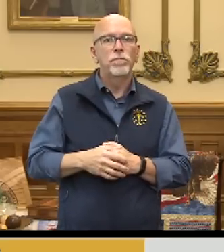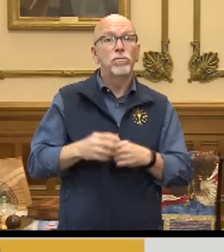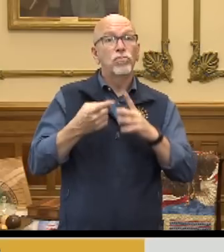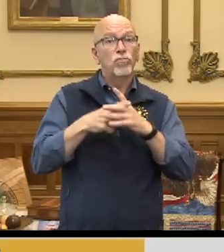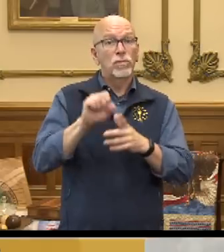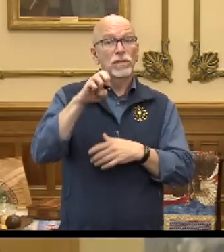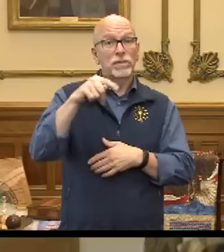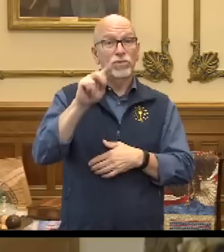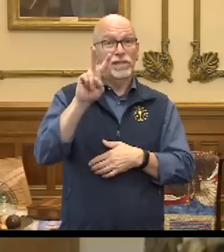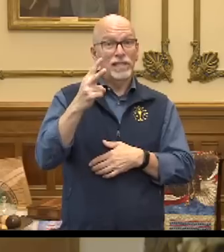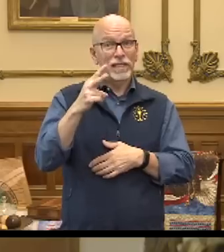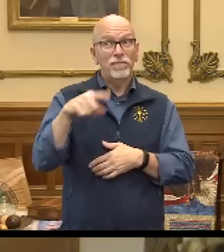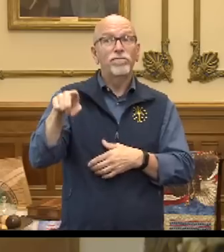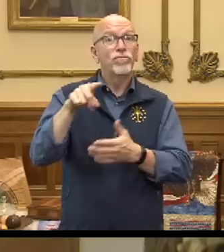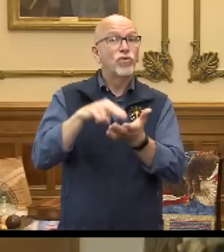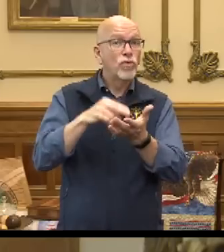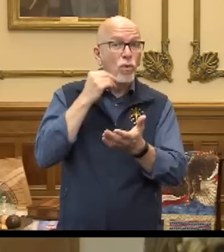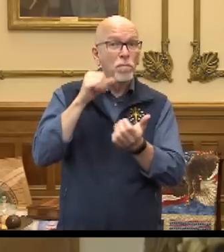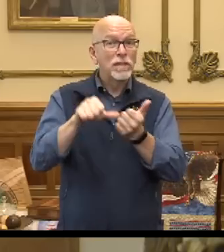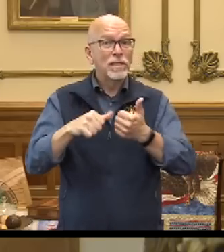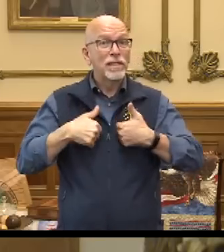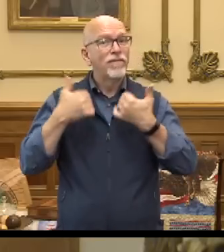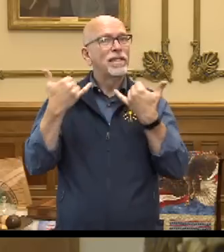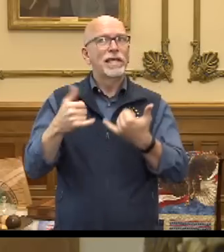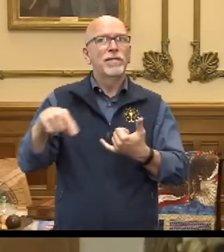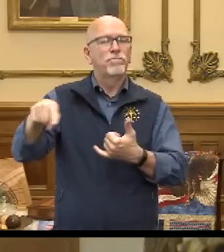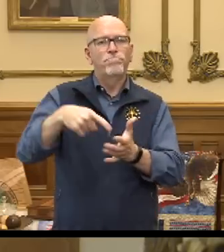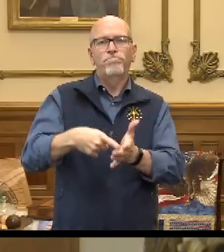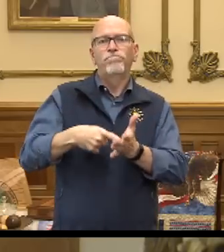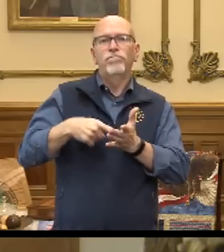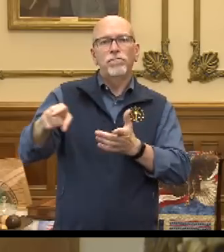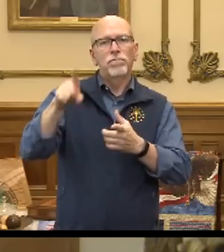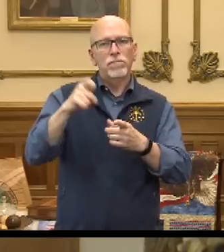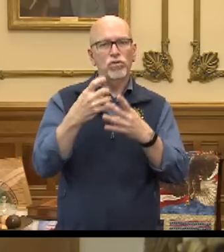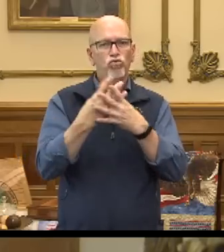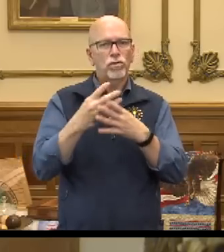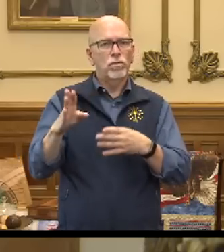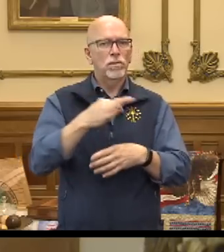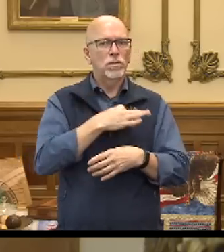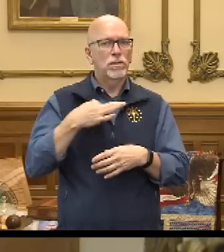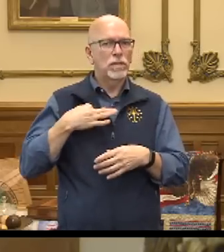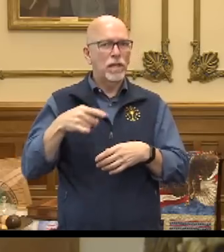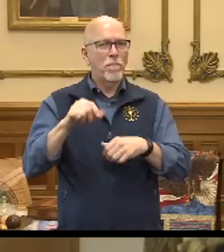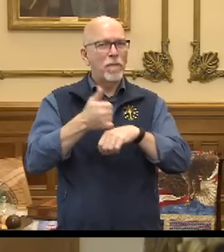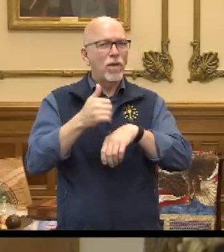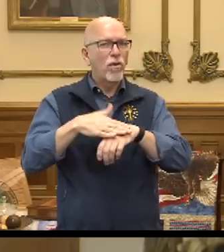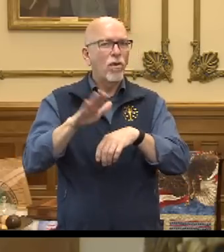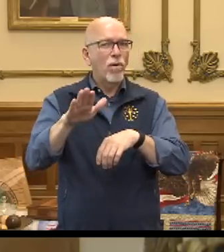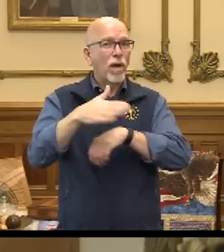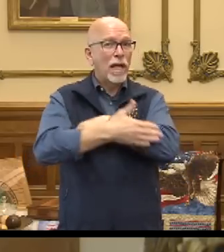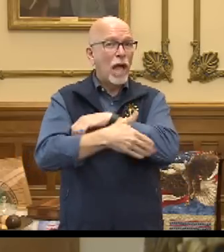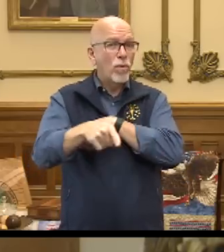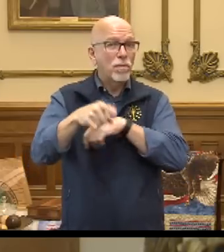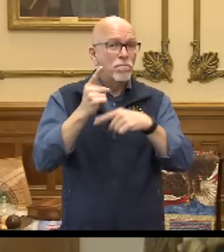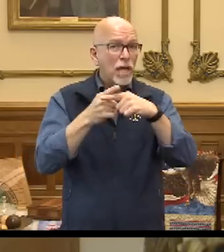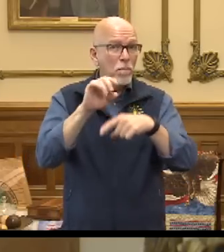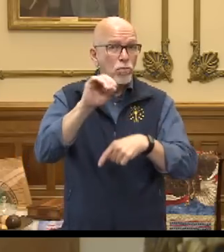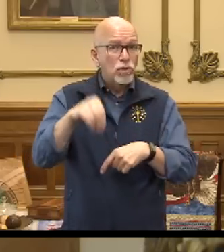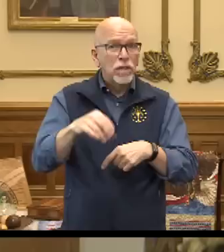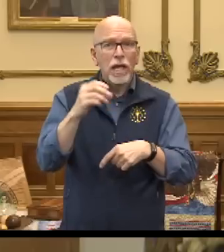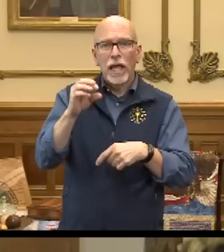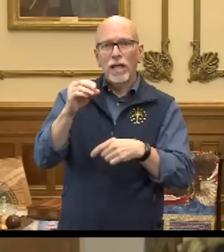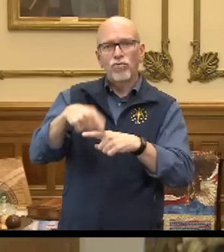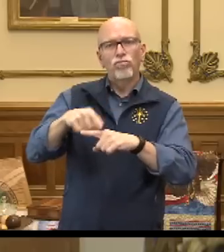September 2nd, long-term care facilities are now mandated to screen staff with tests based on their county's positivity rate and for